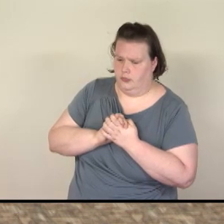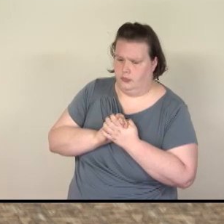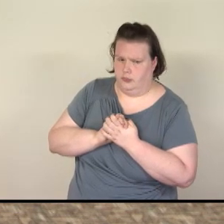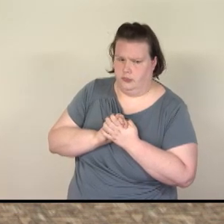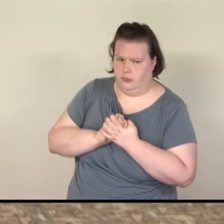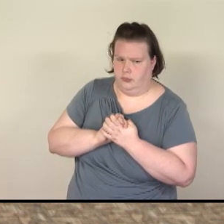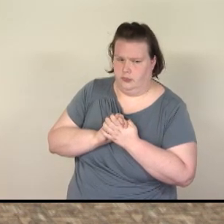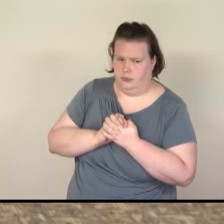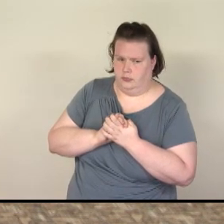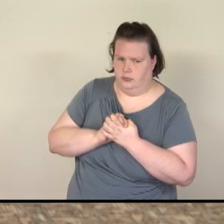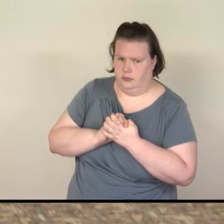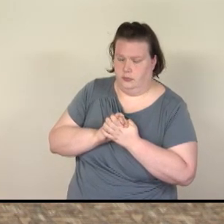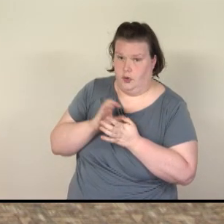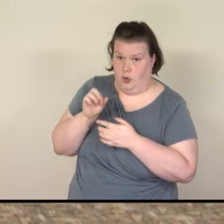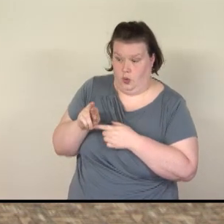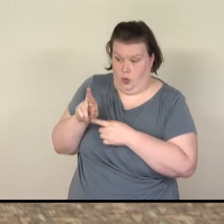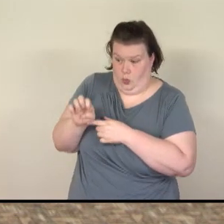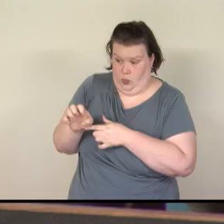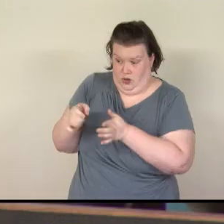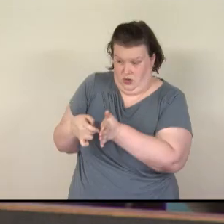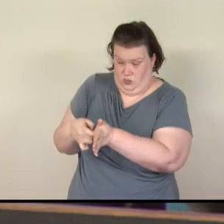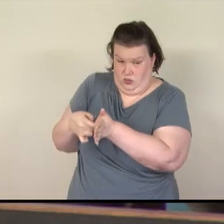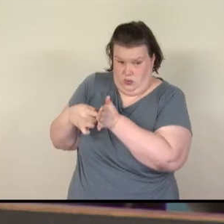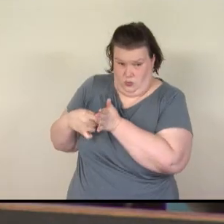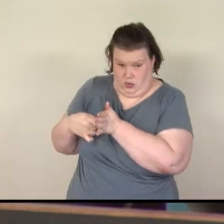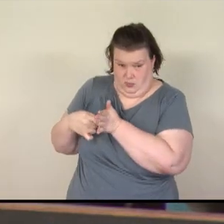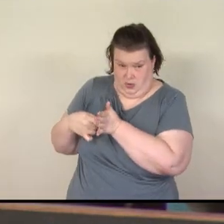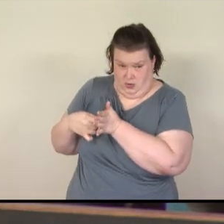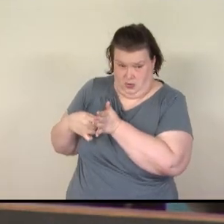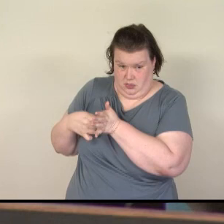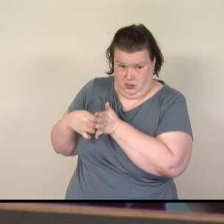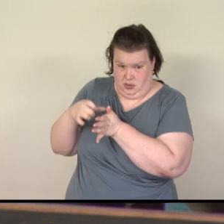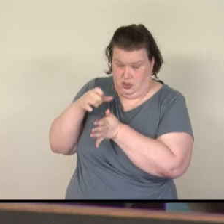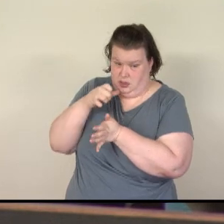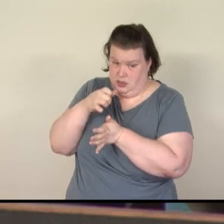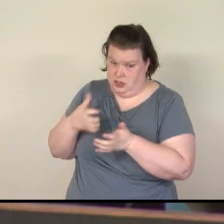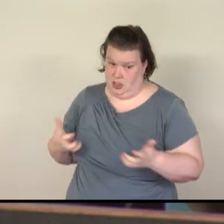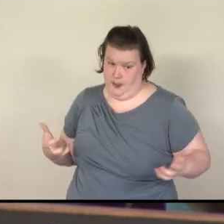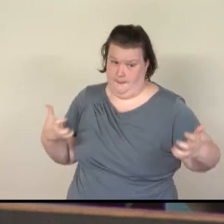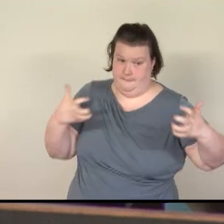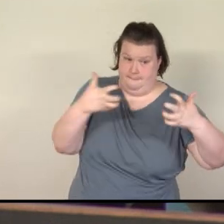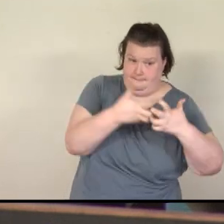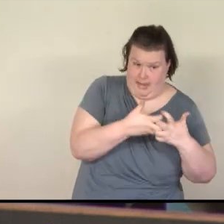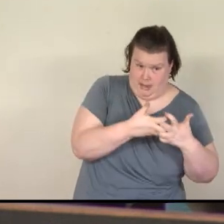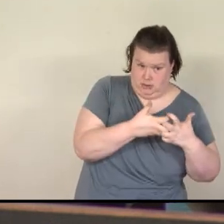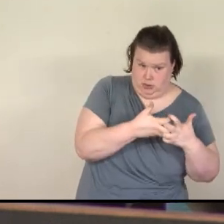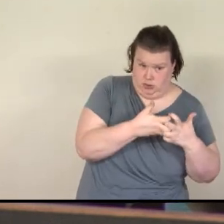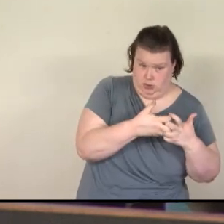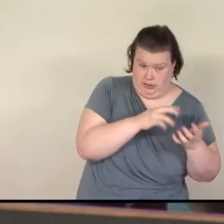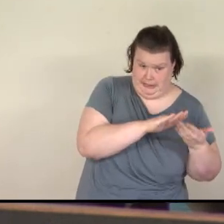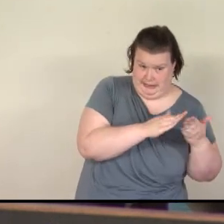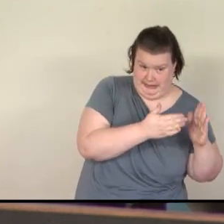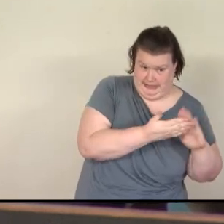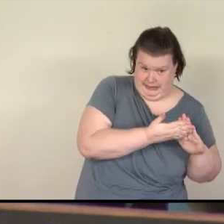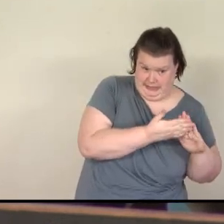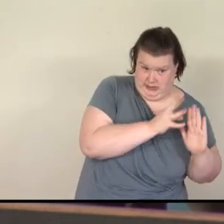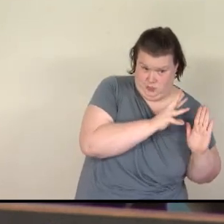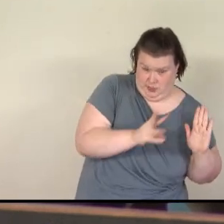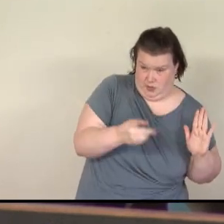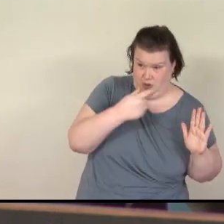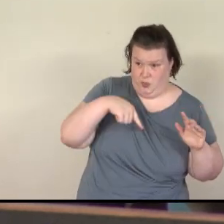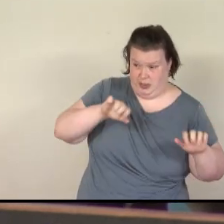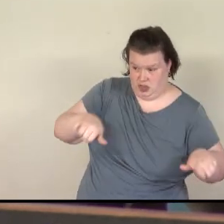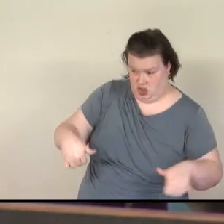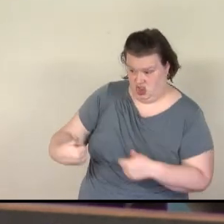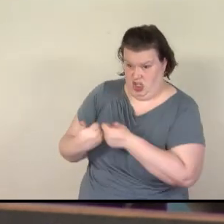what was required of CORE is not in line with what's on the city's website. So I wonder, did we challenge that at all,